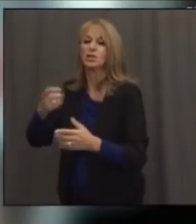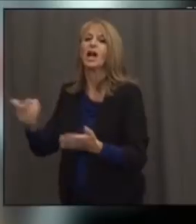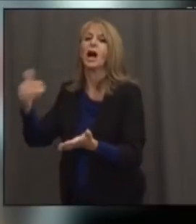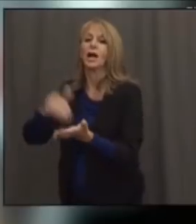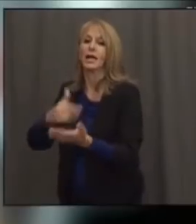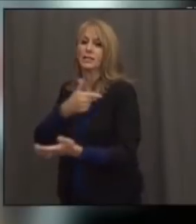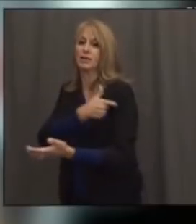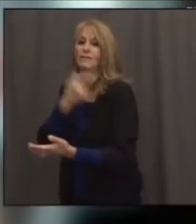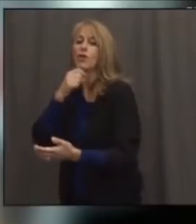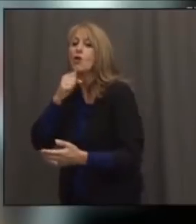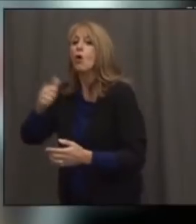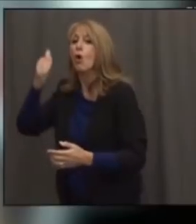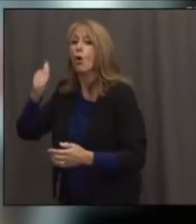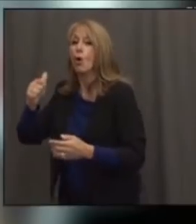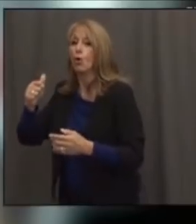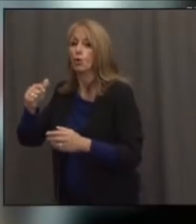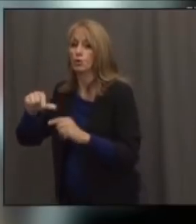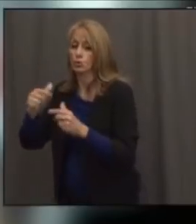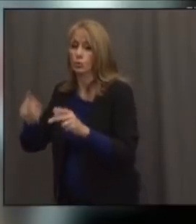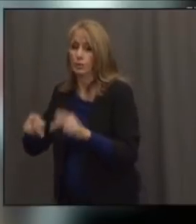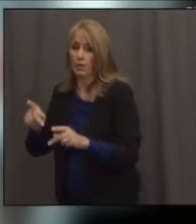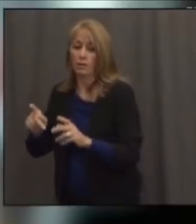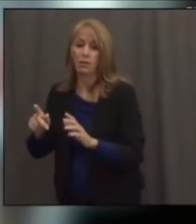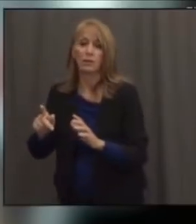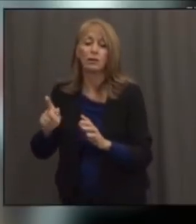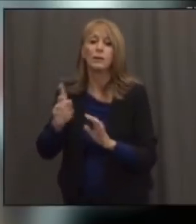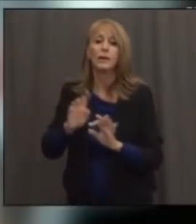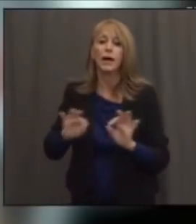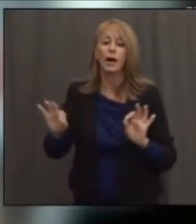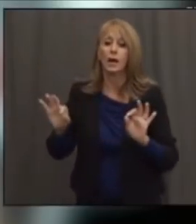that population, because you're going to want them to go into the